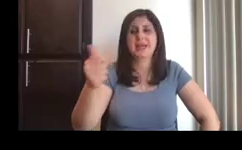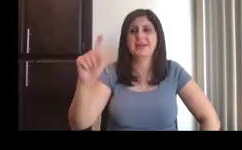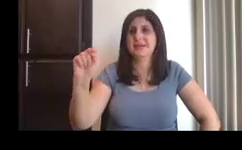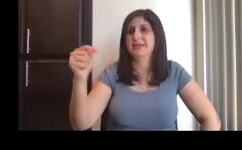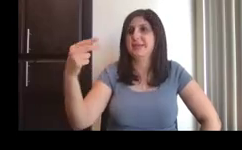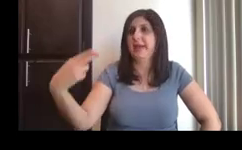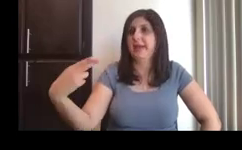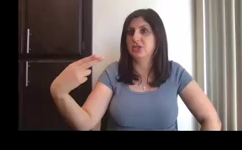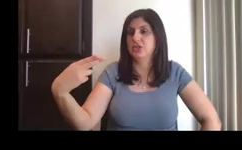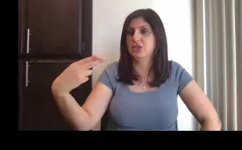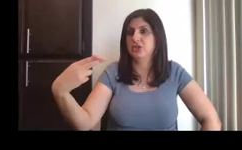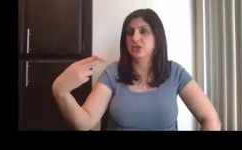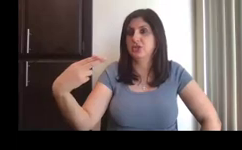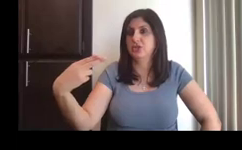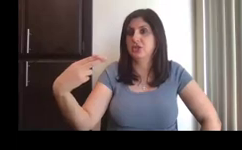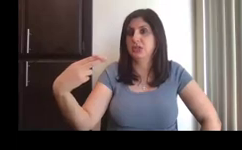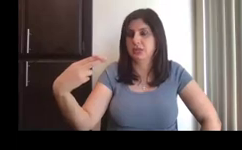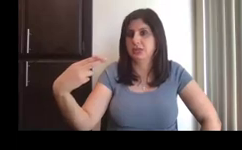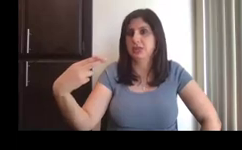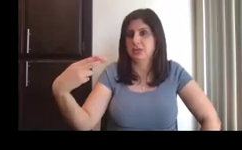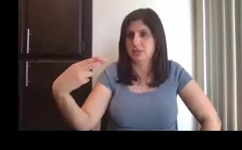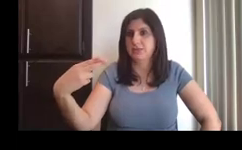10 TH.